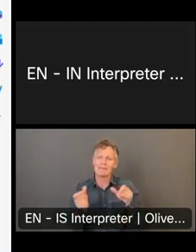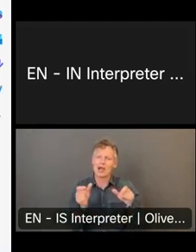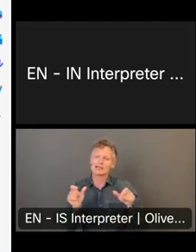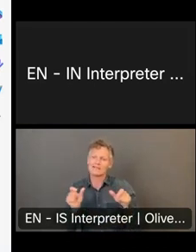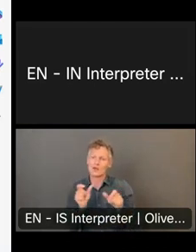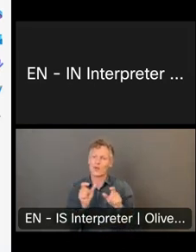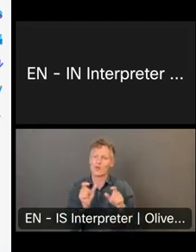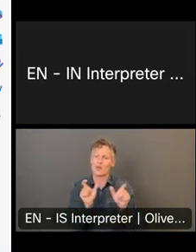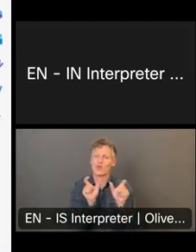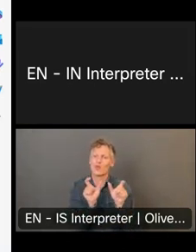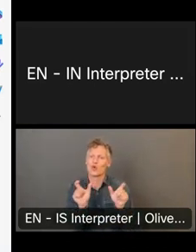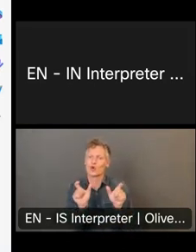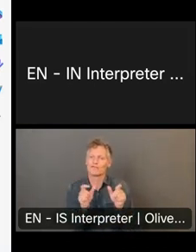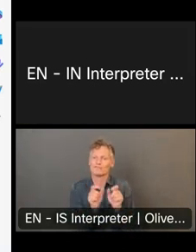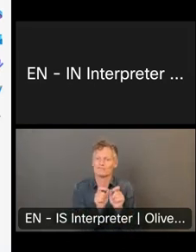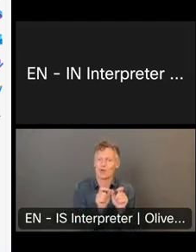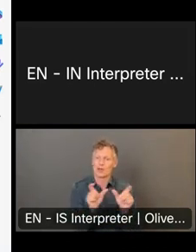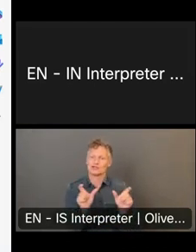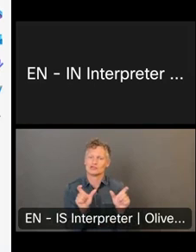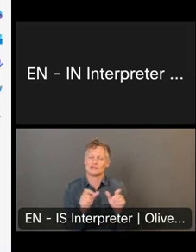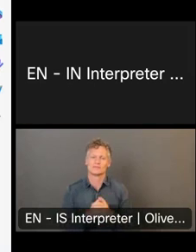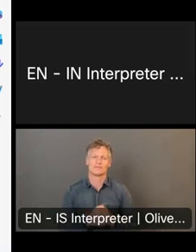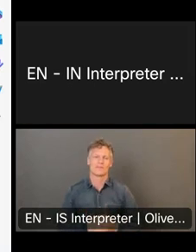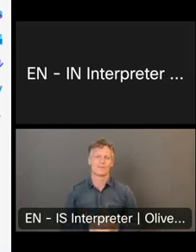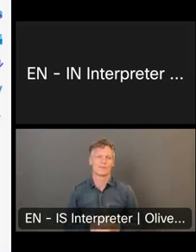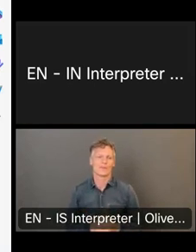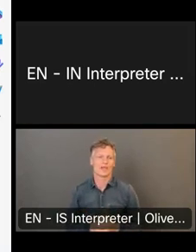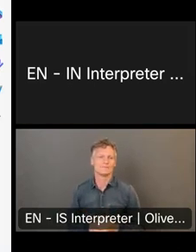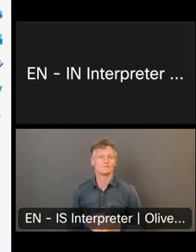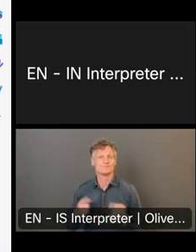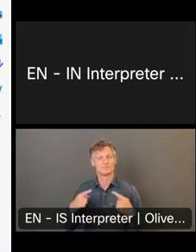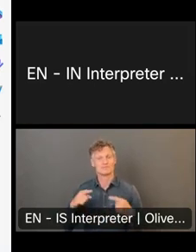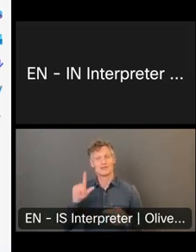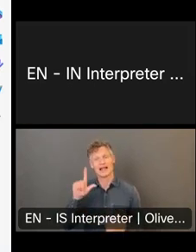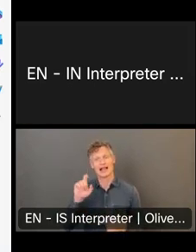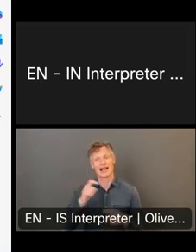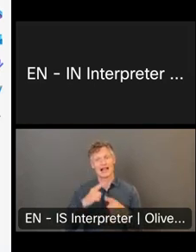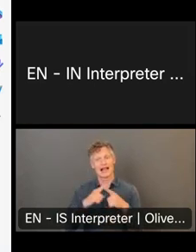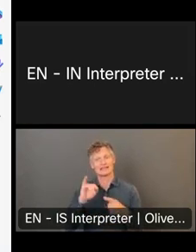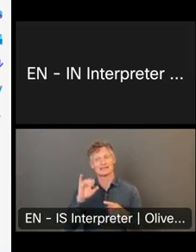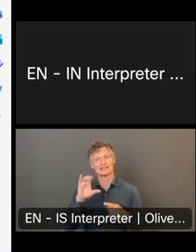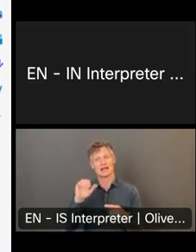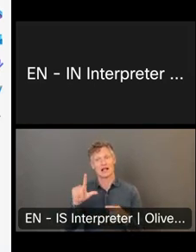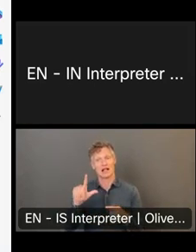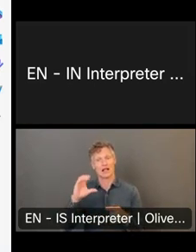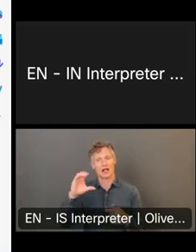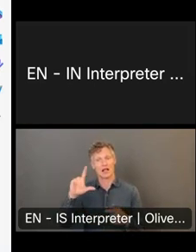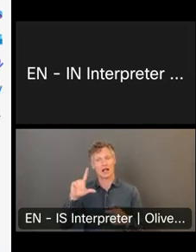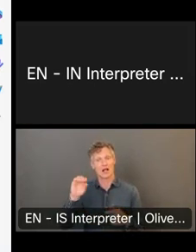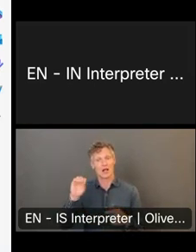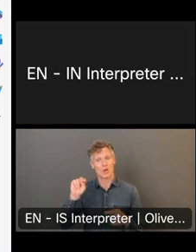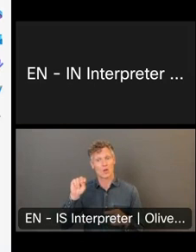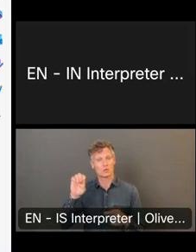formation tendencies. In lexical clones, a word or phrase is doubled in English and other languages that work in similar ways to form